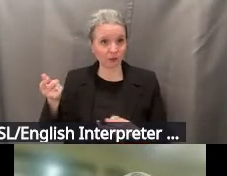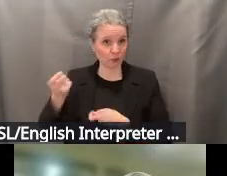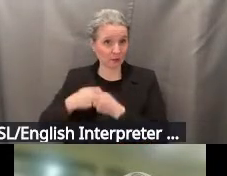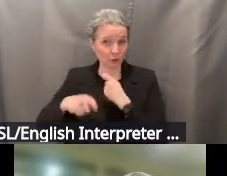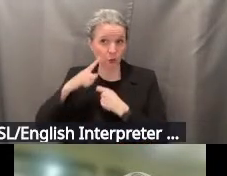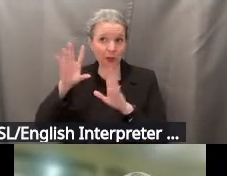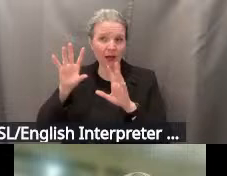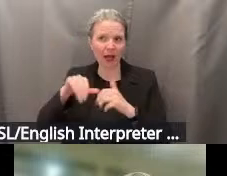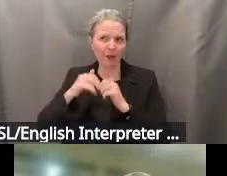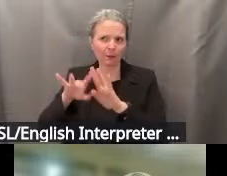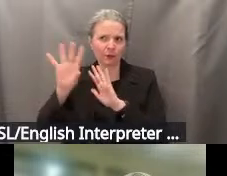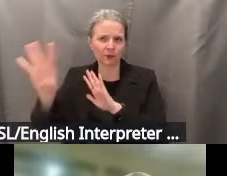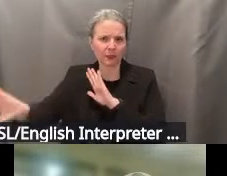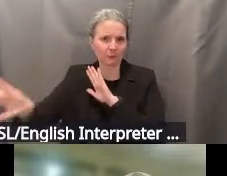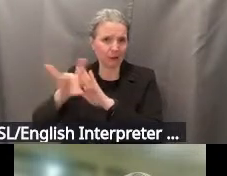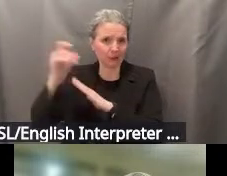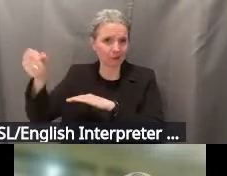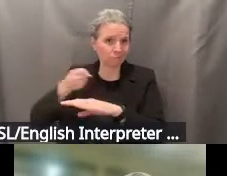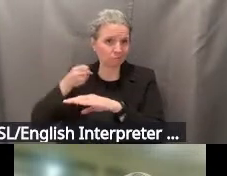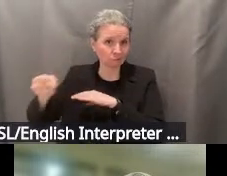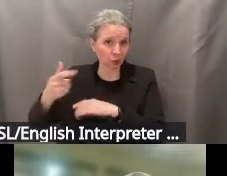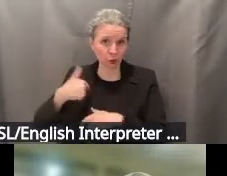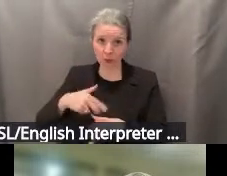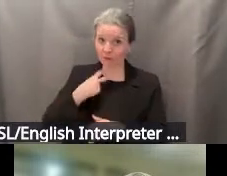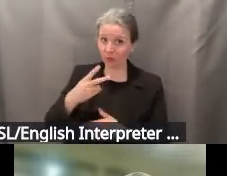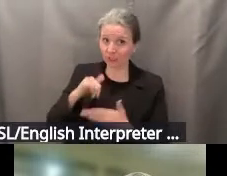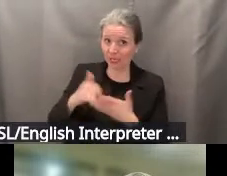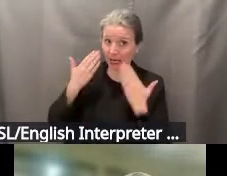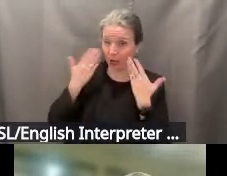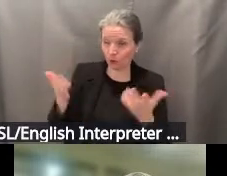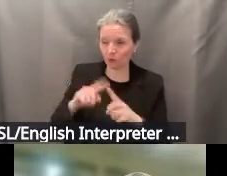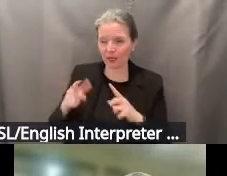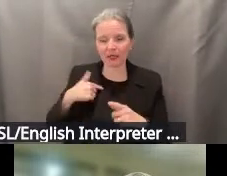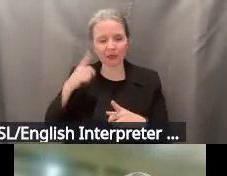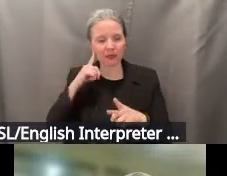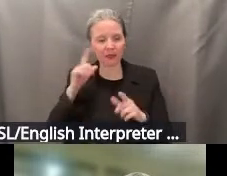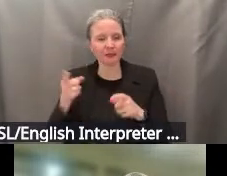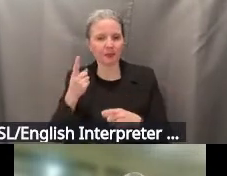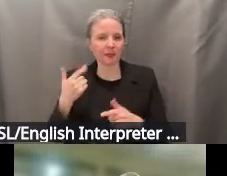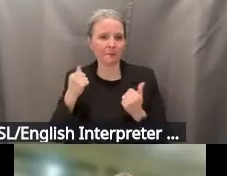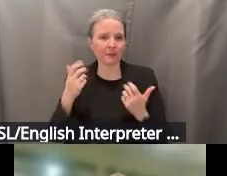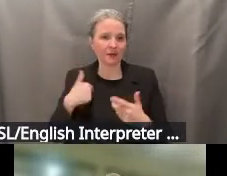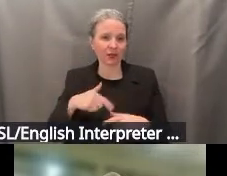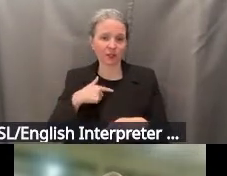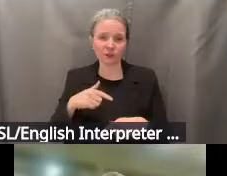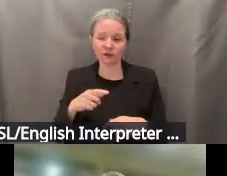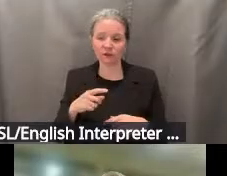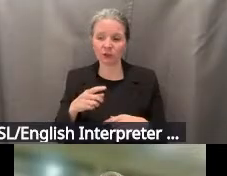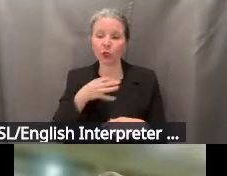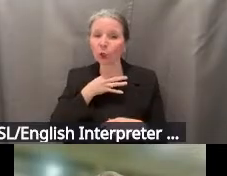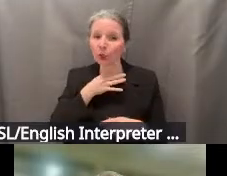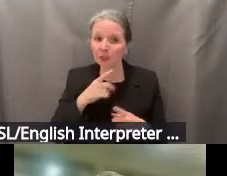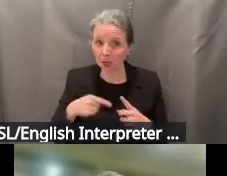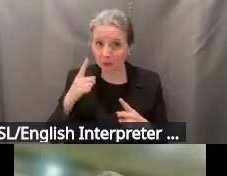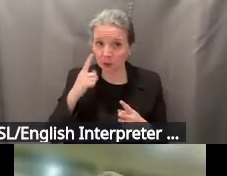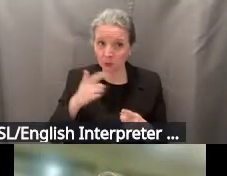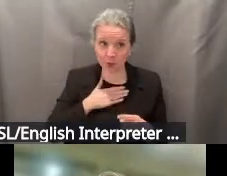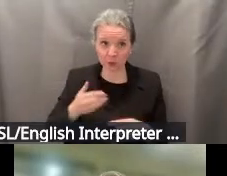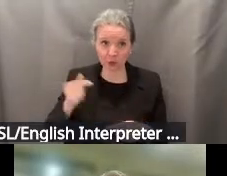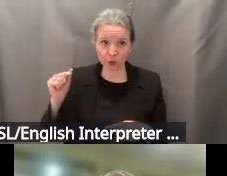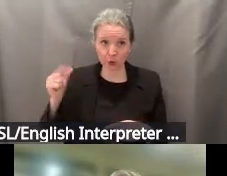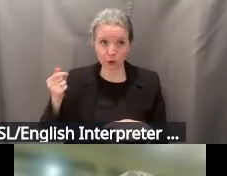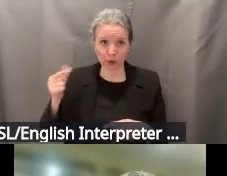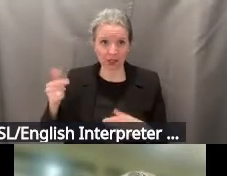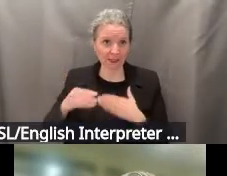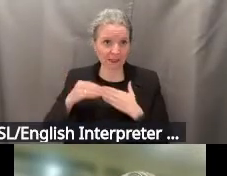gets chosen. And do we have a voice in that? I don't know, but I think that that's probably something that a lot of us are really curious about because we've really appreciated Greg's